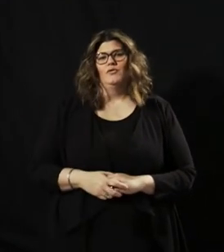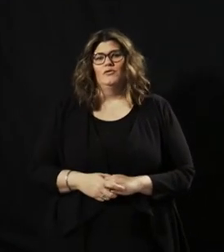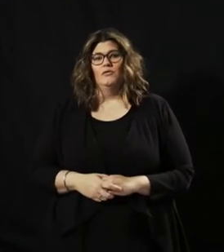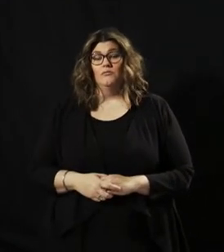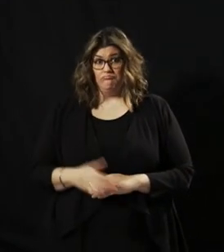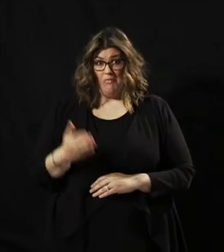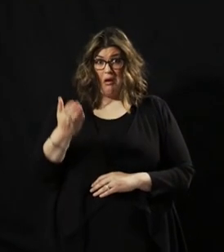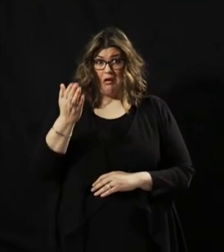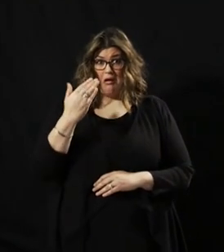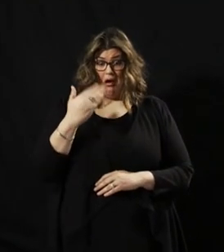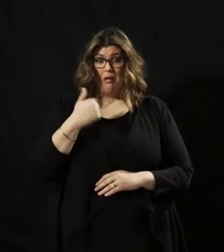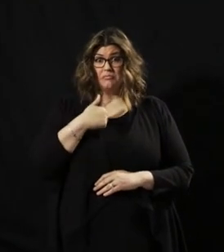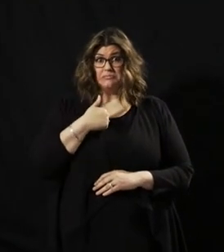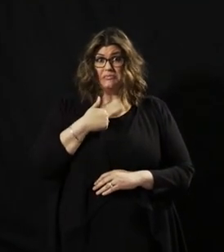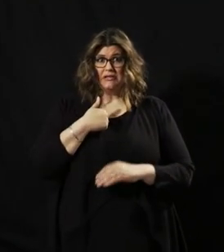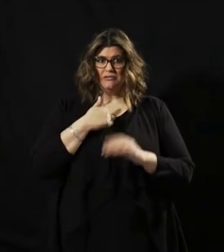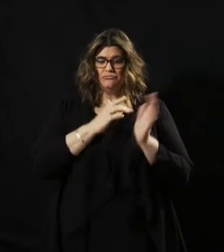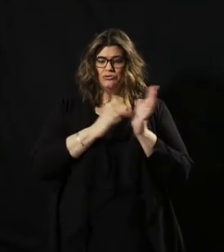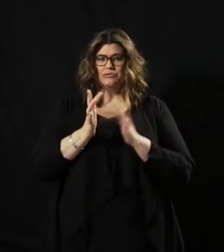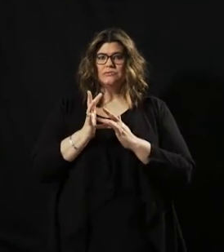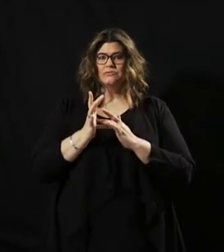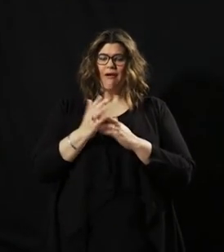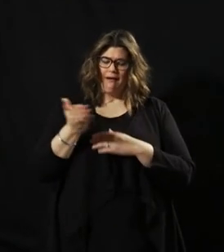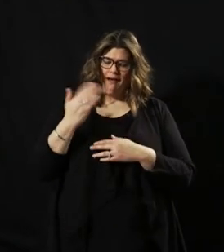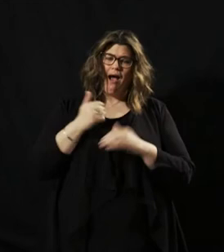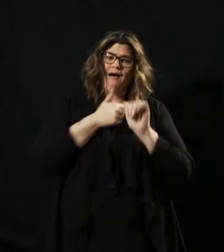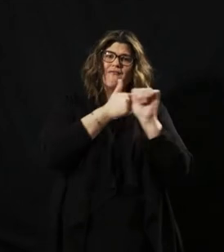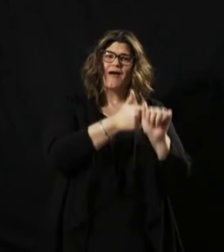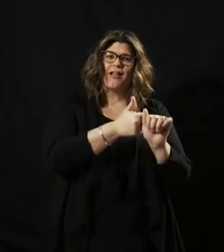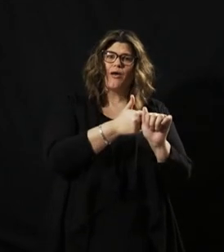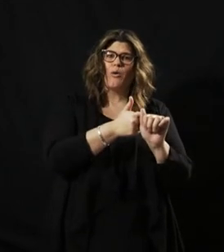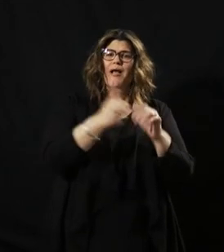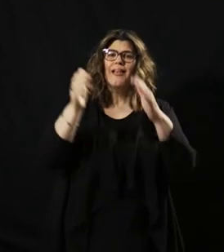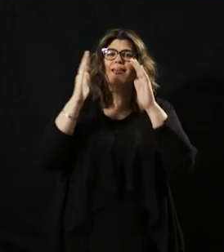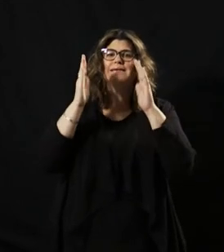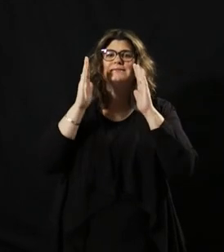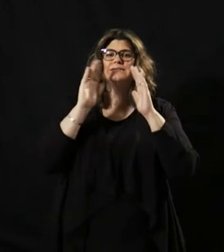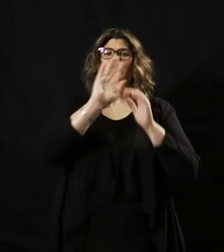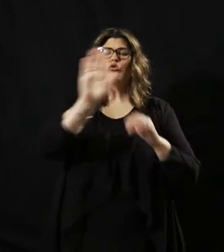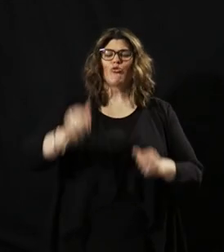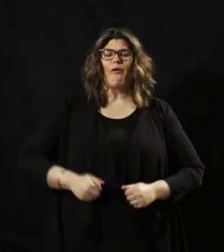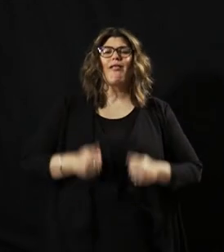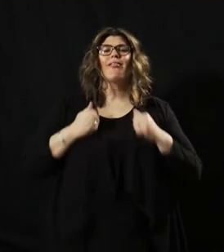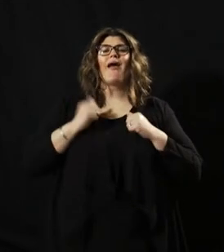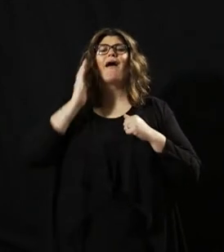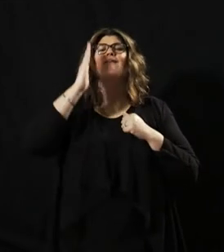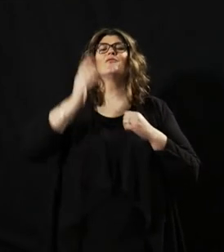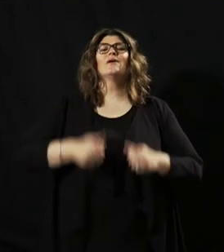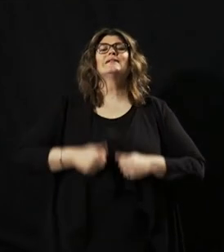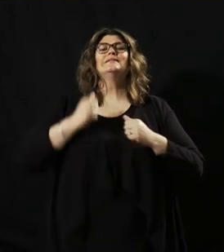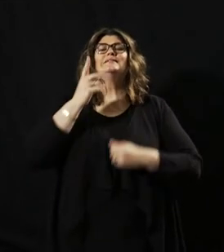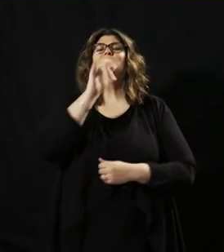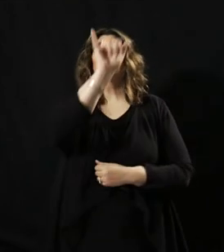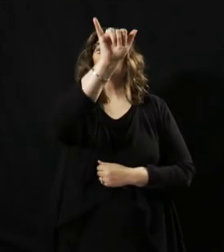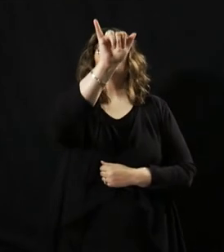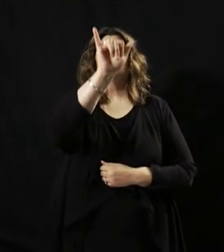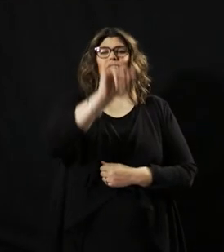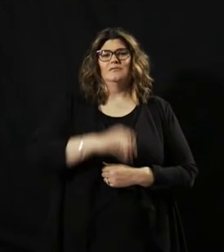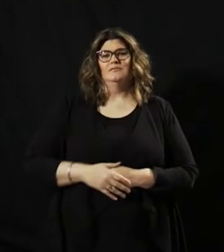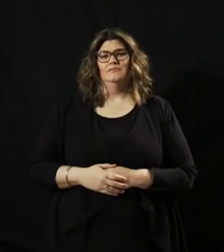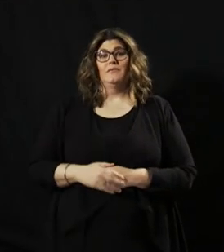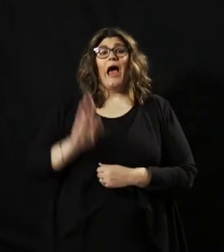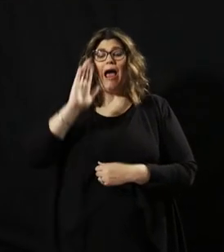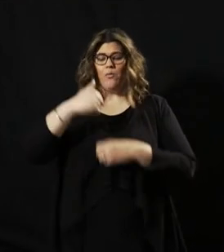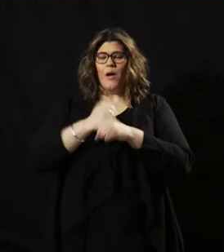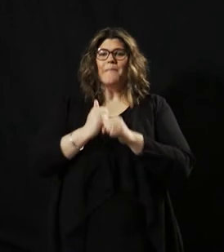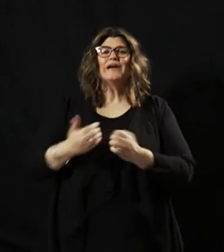Come to me heedfully. Listen, that you may have life. I will renew you with